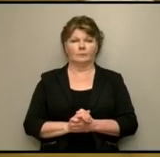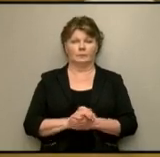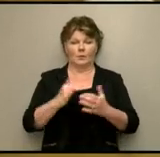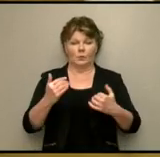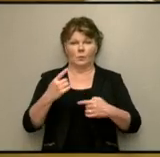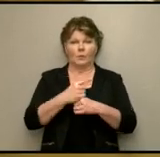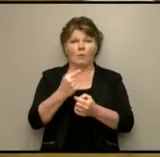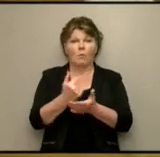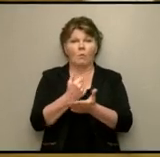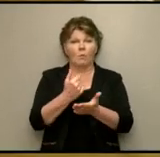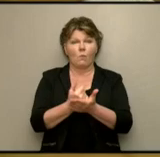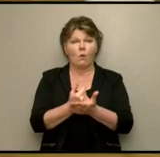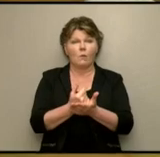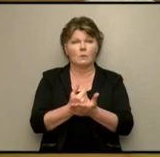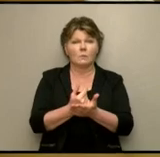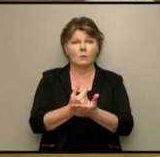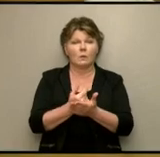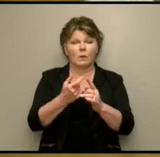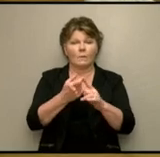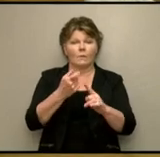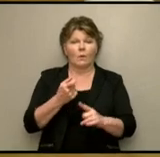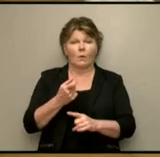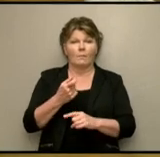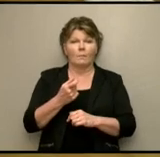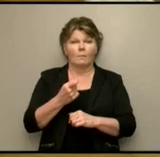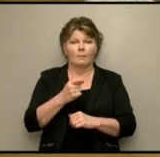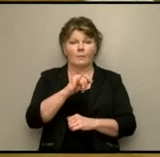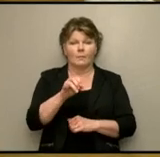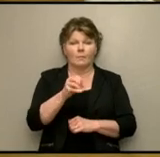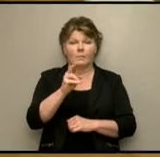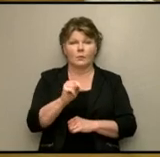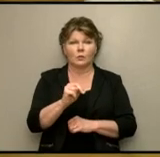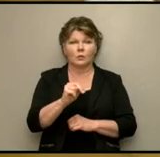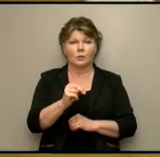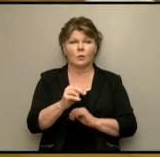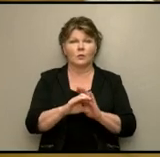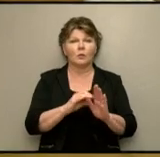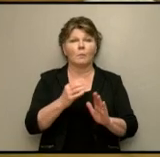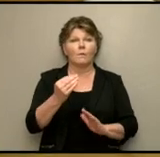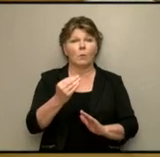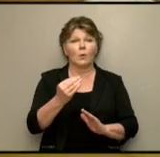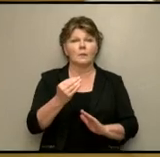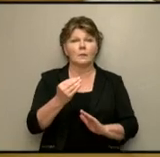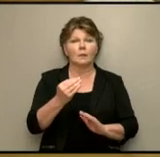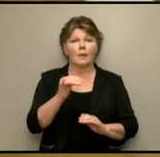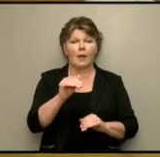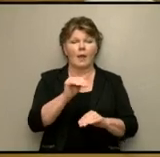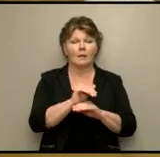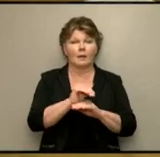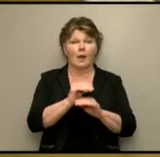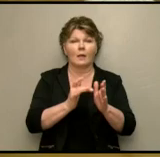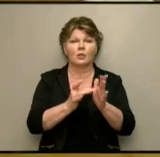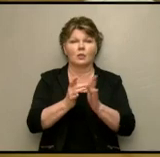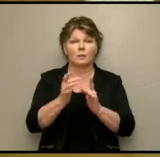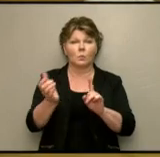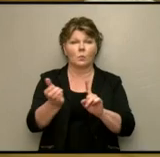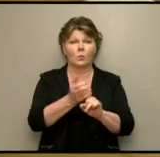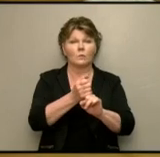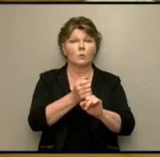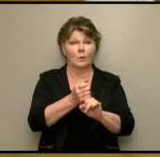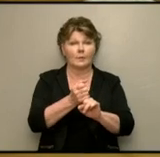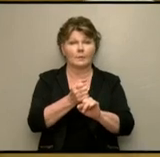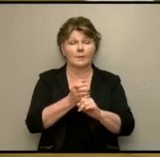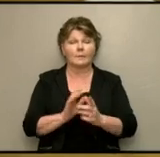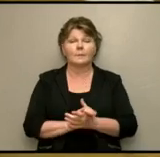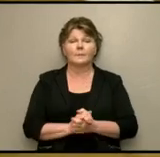Today's gospel text is from John 14, the night Jesus was arrested.